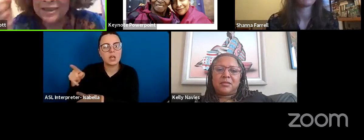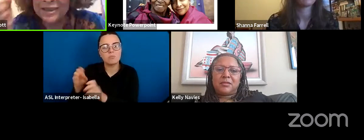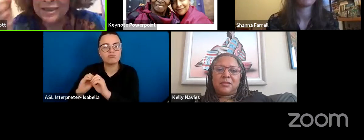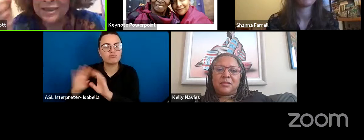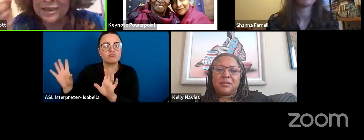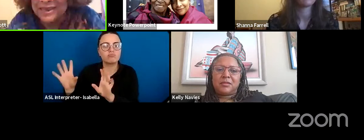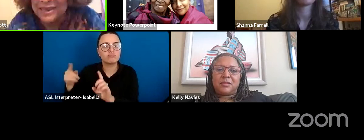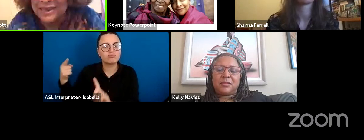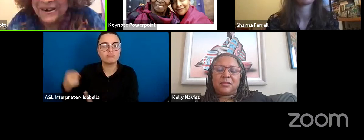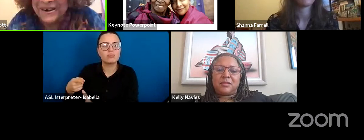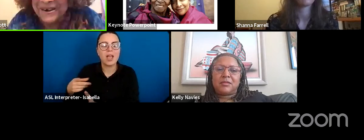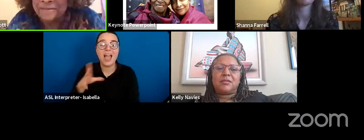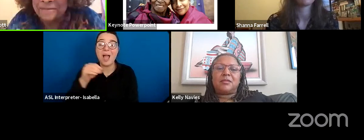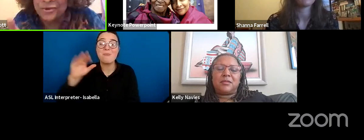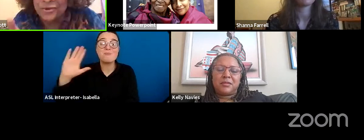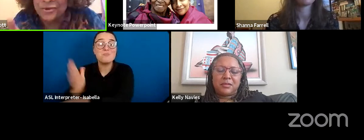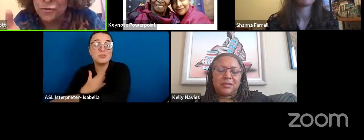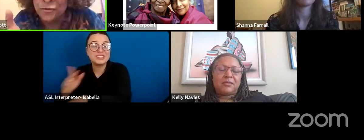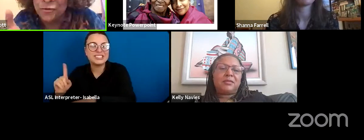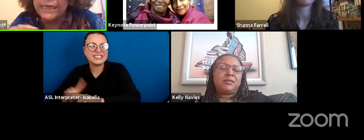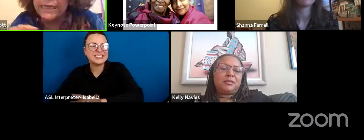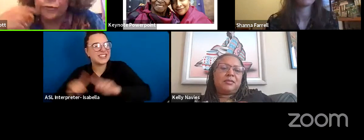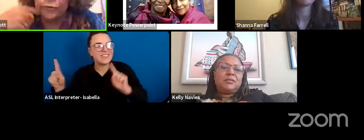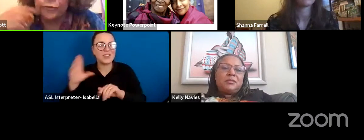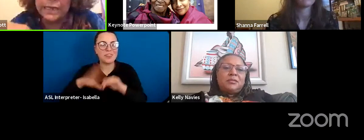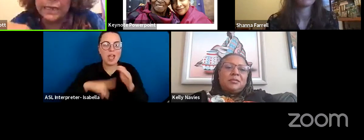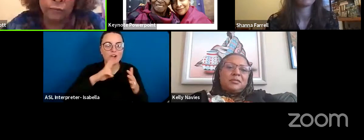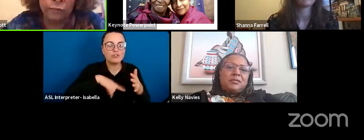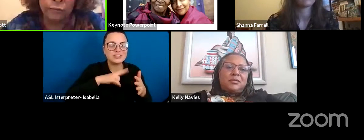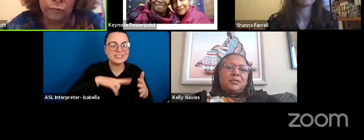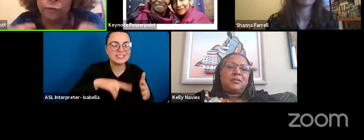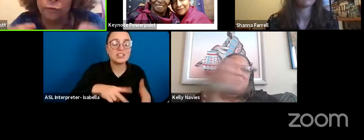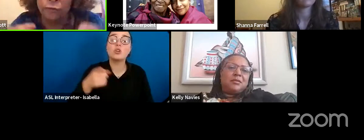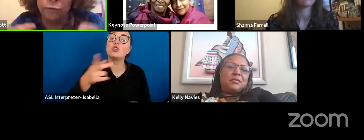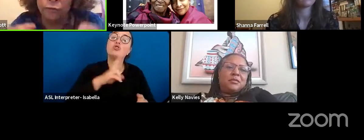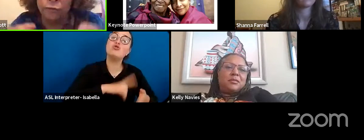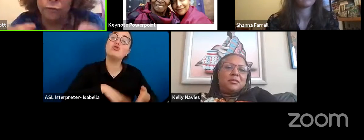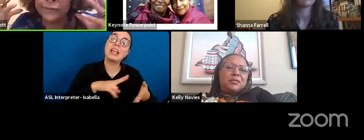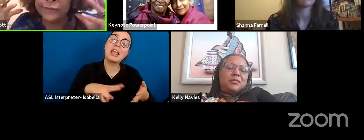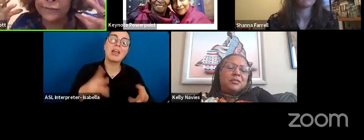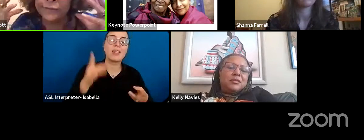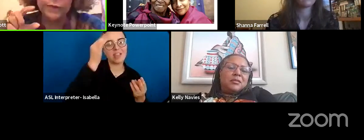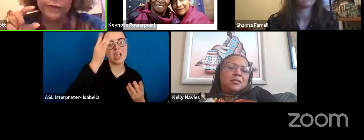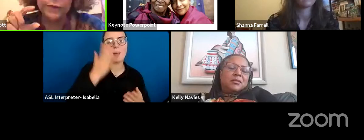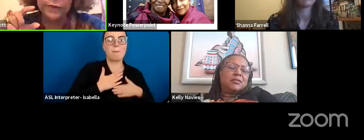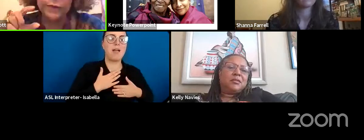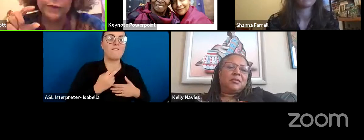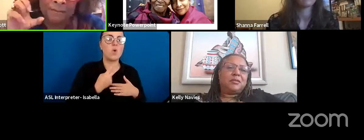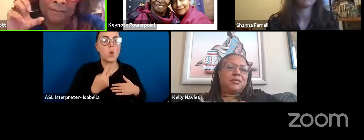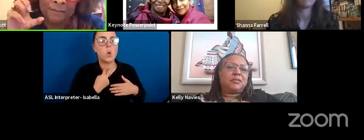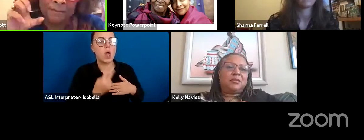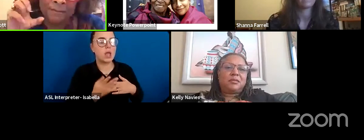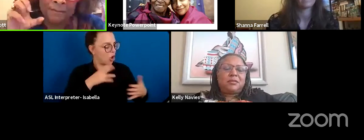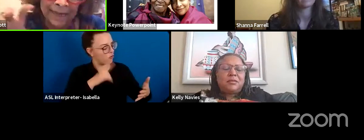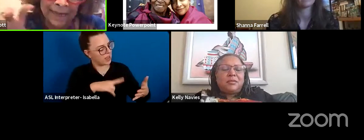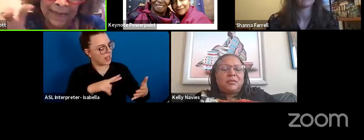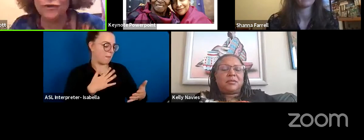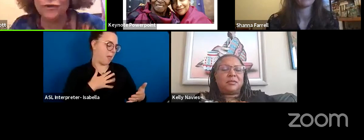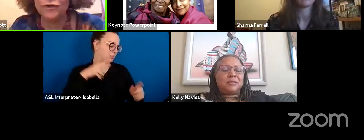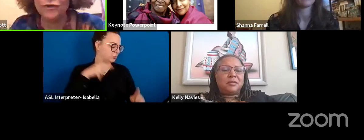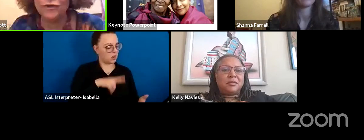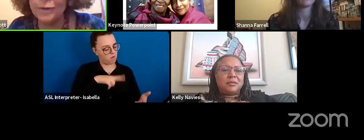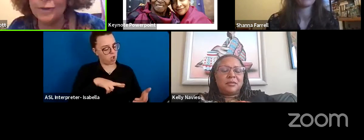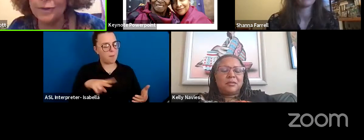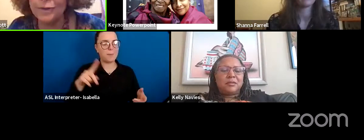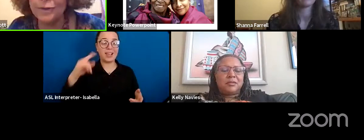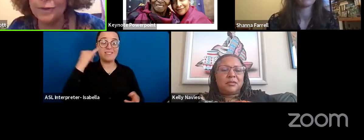than reading it, because when you read it, you're reading it really through your voice and who you are. But when somebody is singing